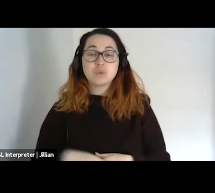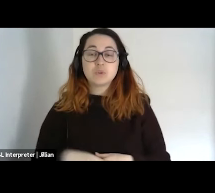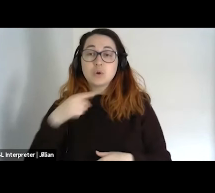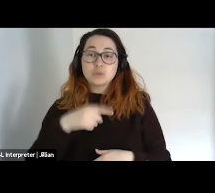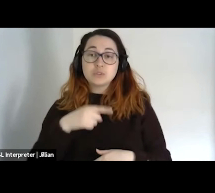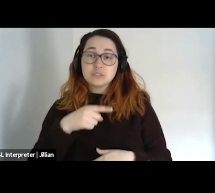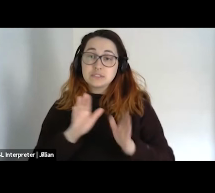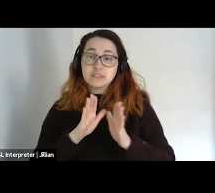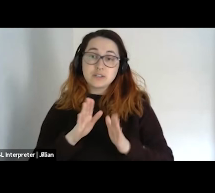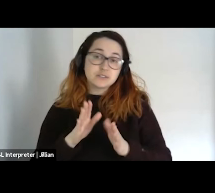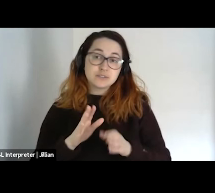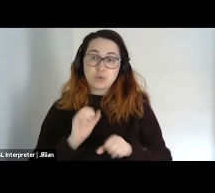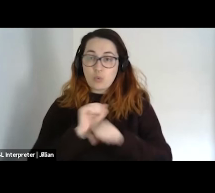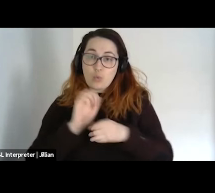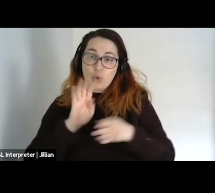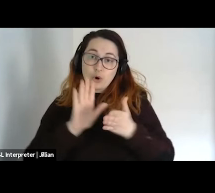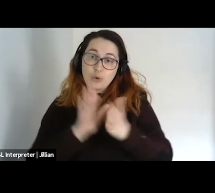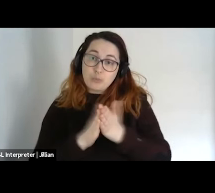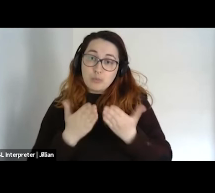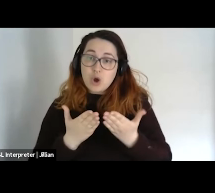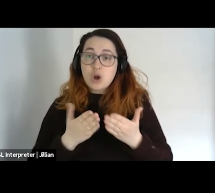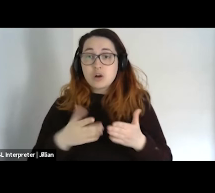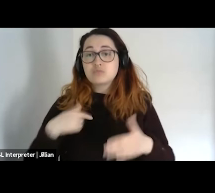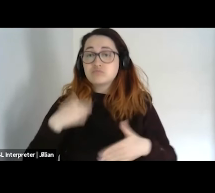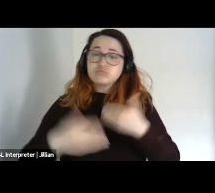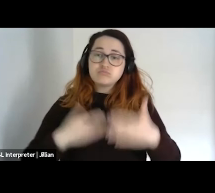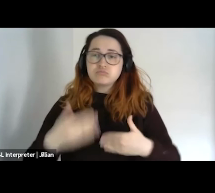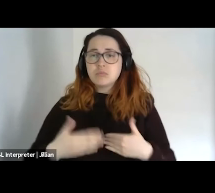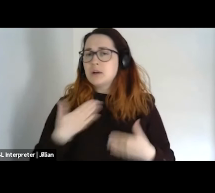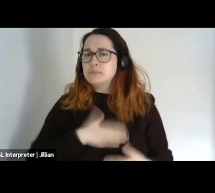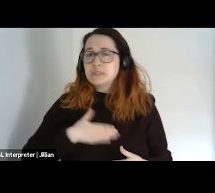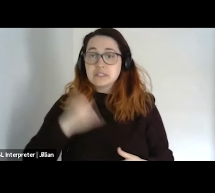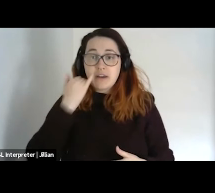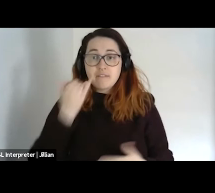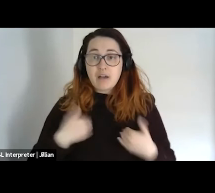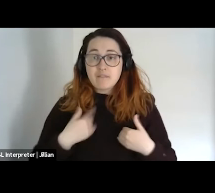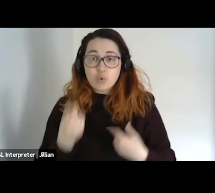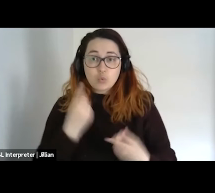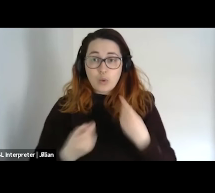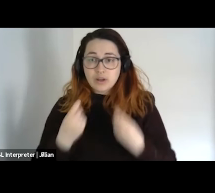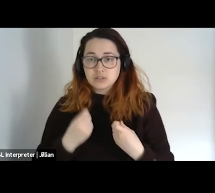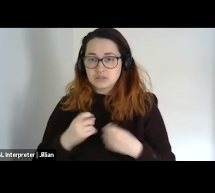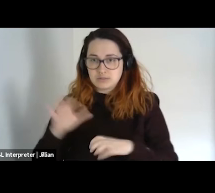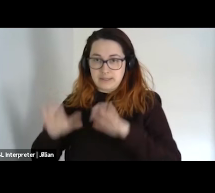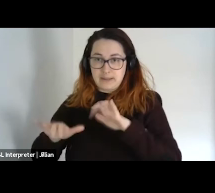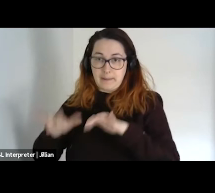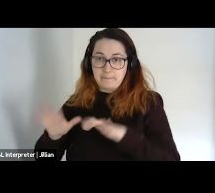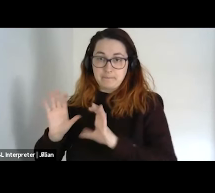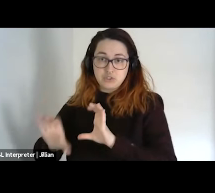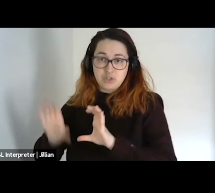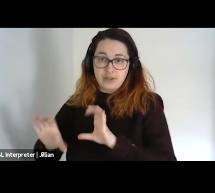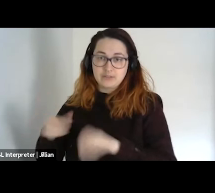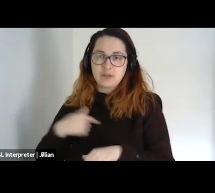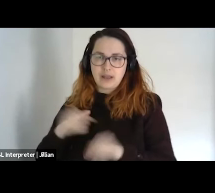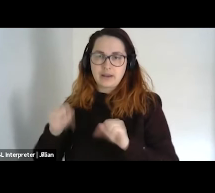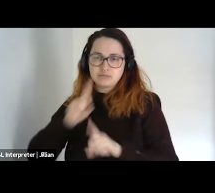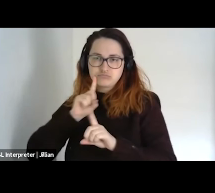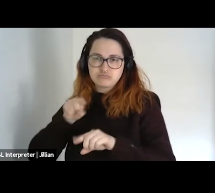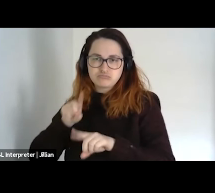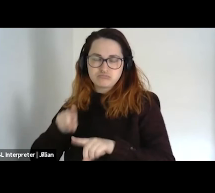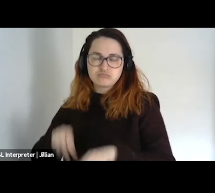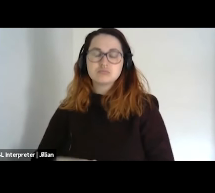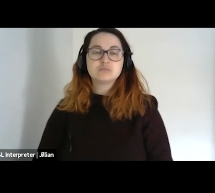feel free to enter some questions and such in the chat if you're comfortable, and I'll be happy to answer those. So